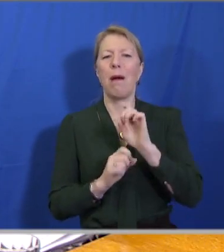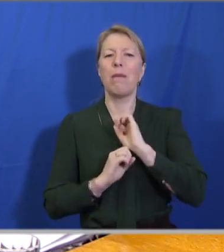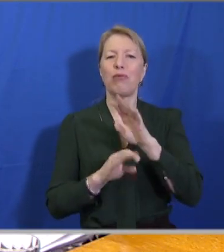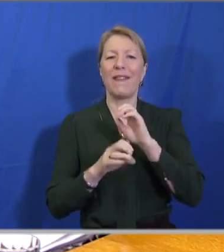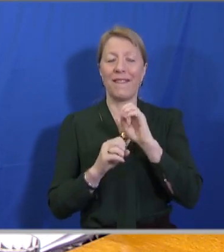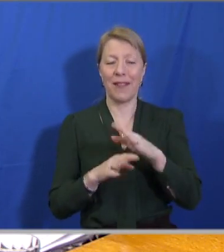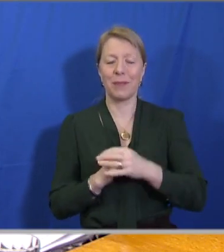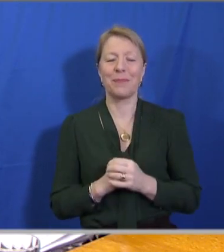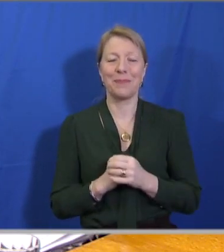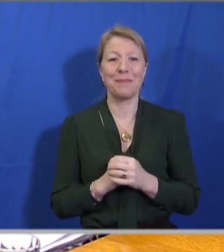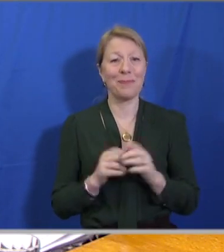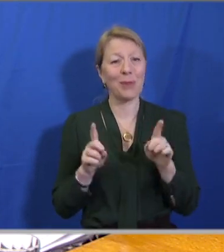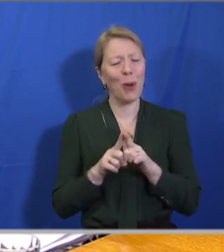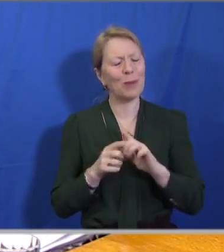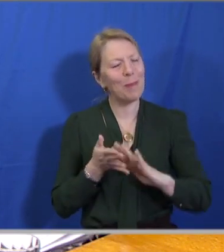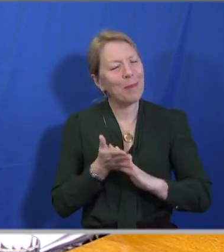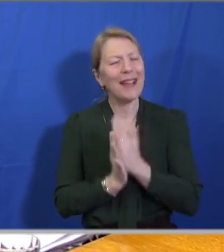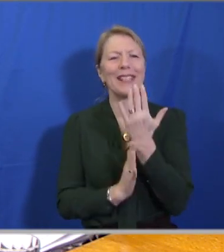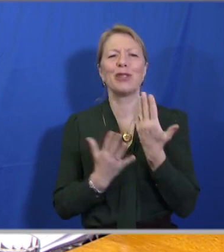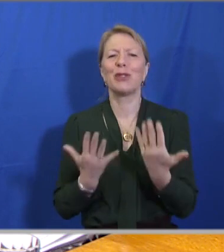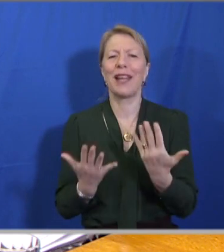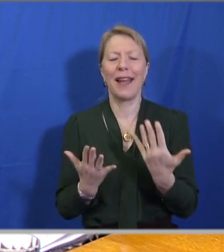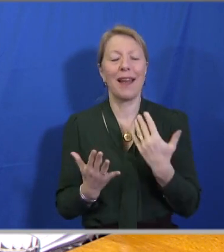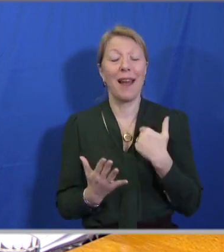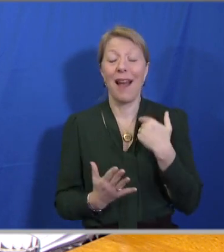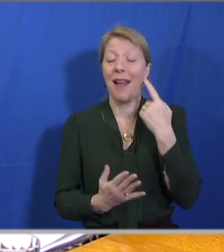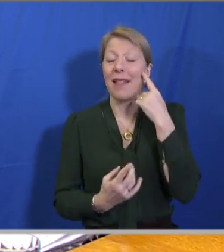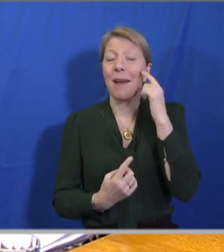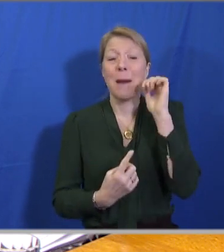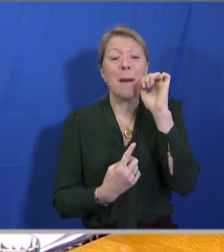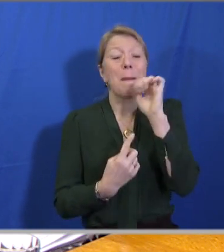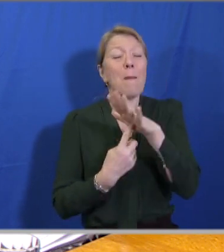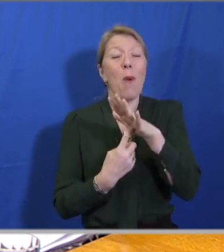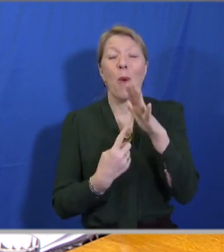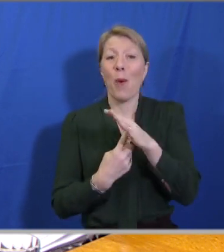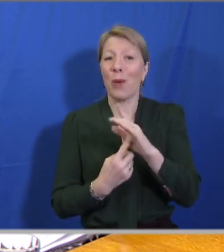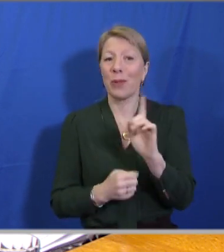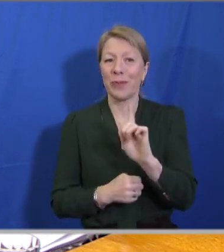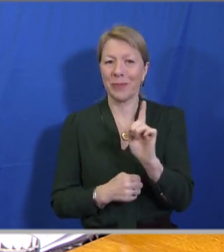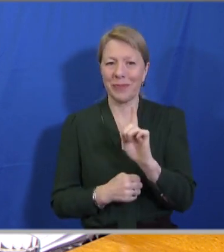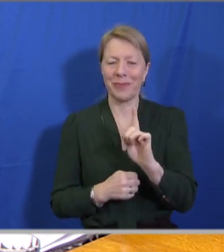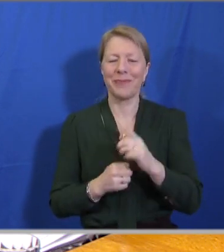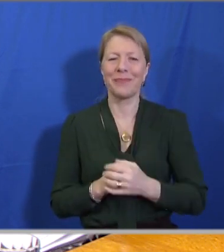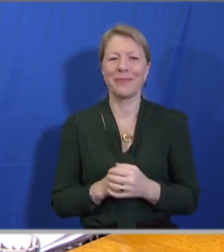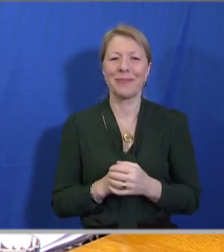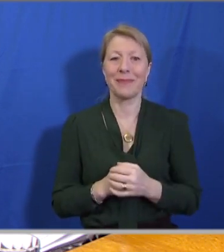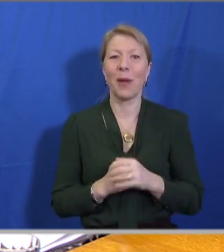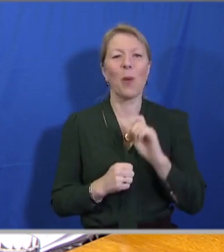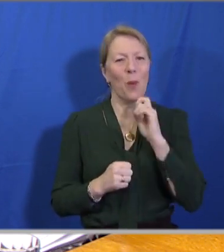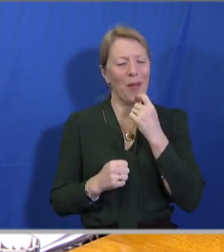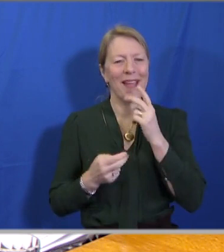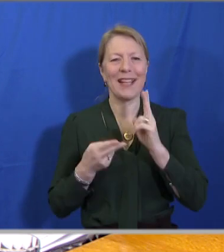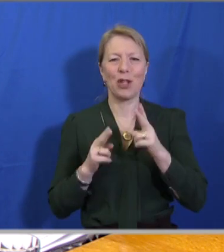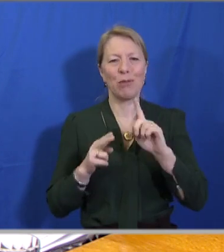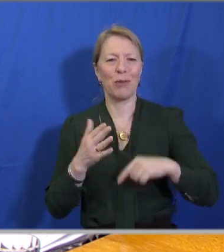are also delighted today, and I think it's a very important and a significant moment, is the meeting will be signed by British